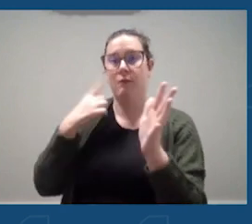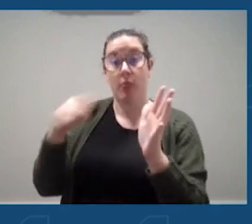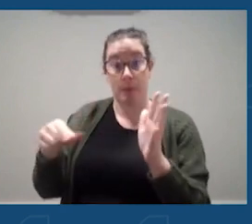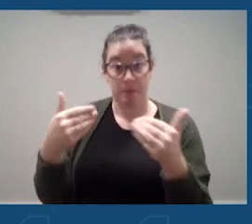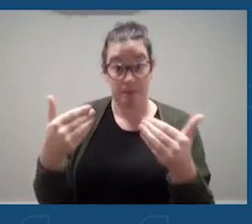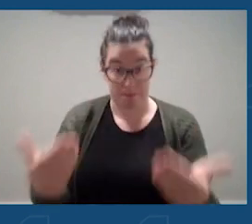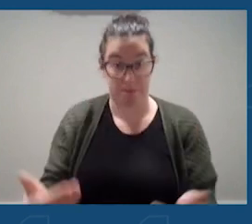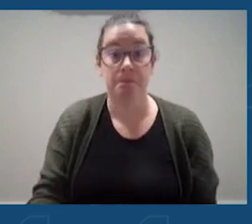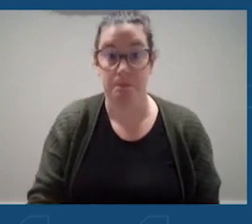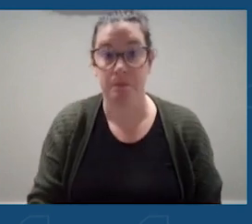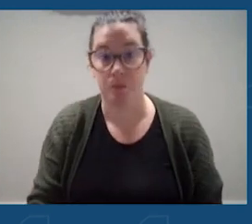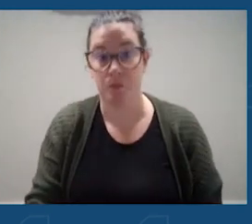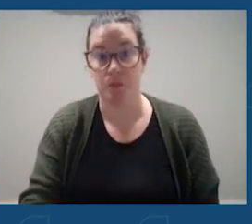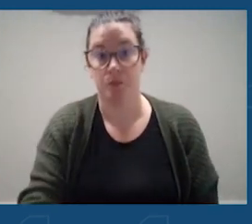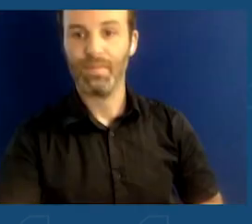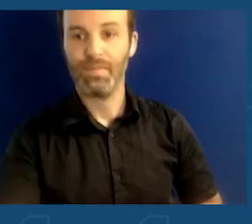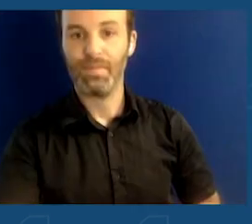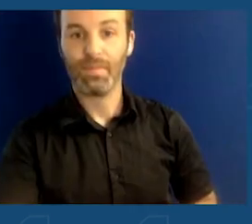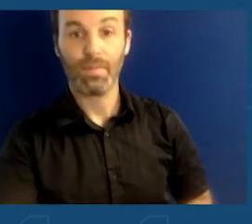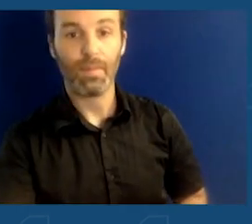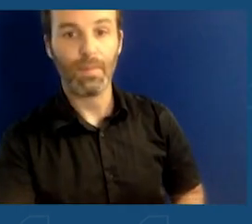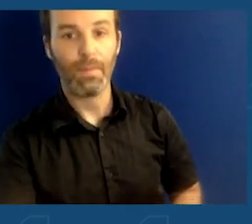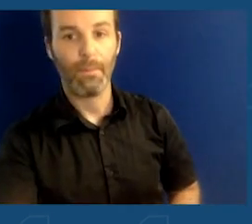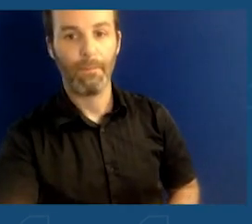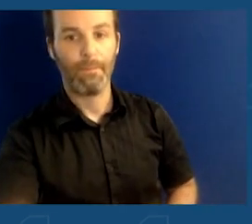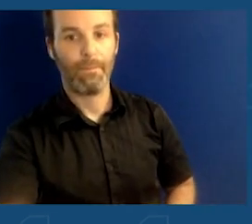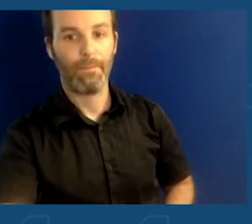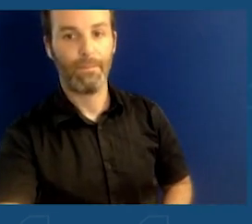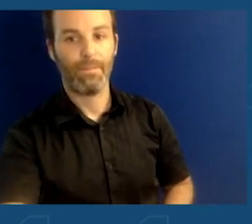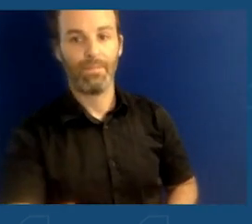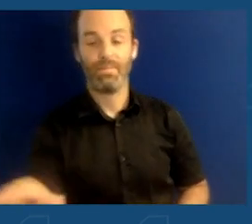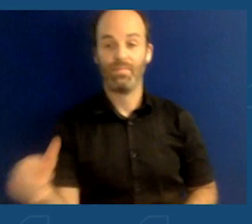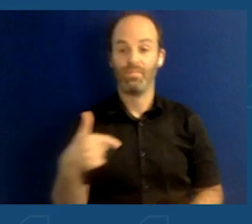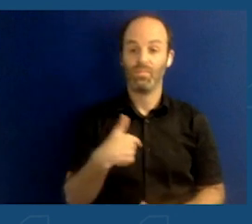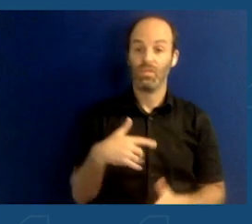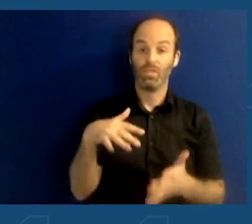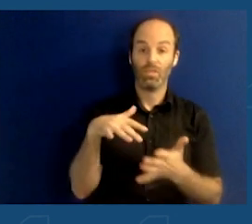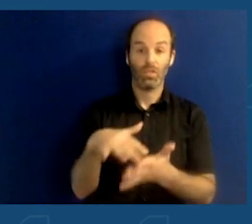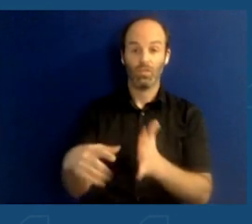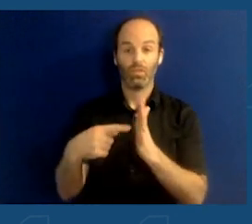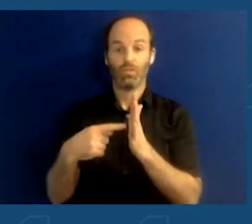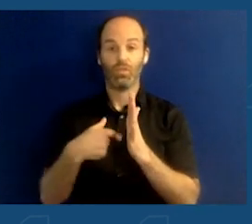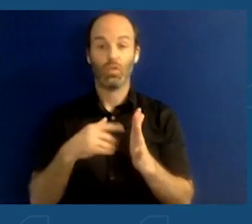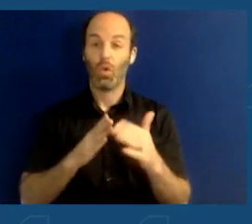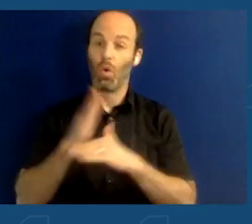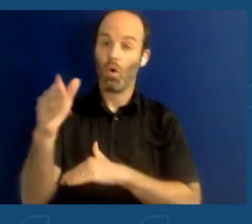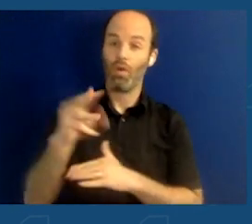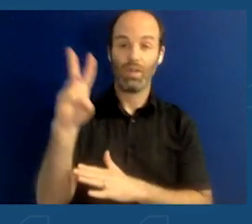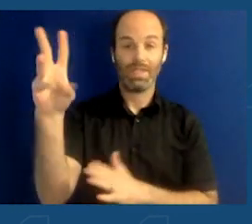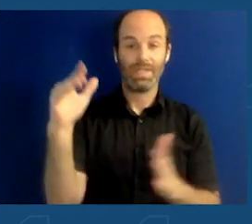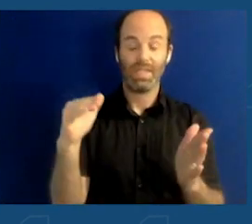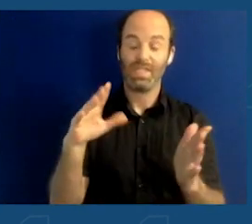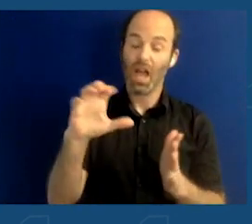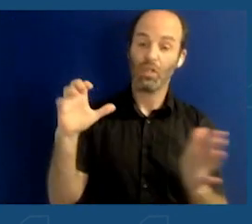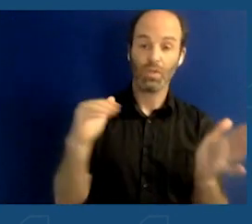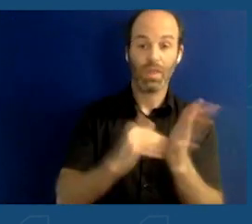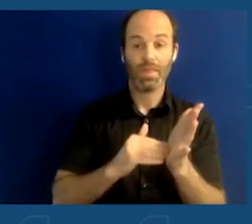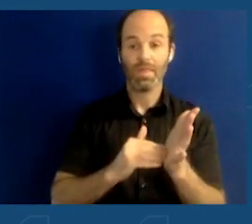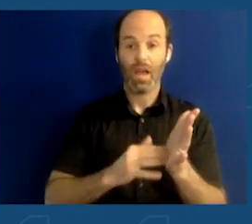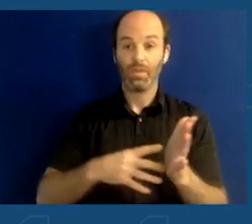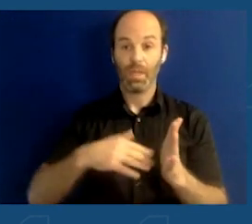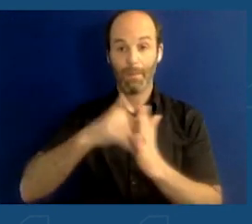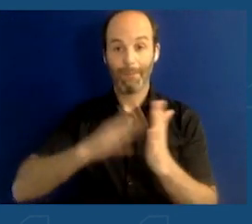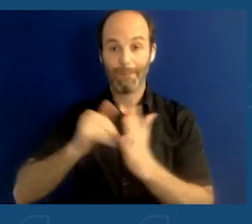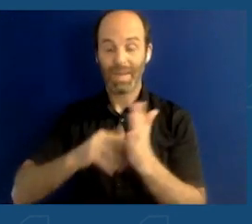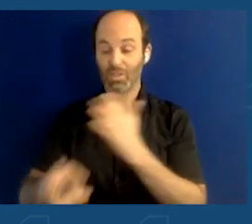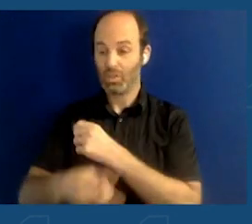Because studies estimate over 600,000 paintings were stolen during the Holocaust from Jewish owners in